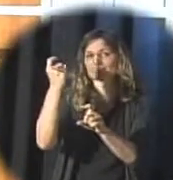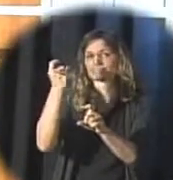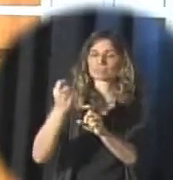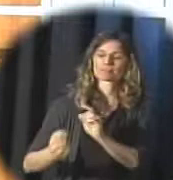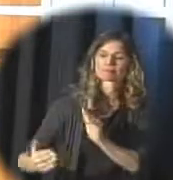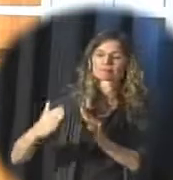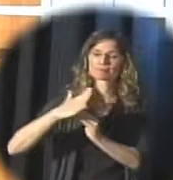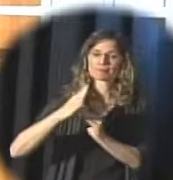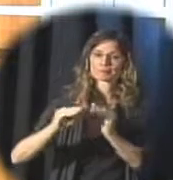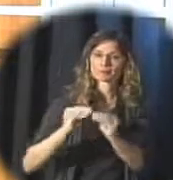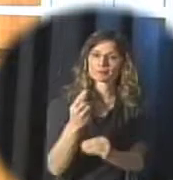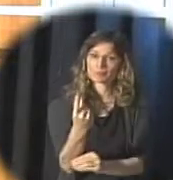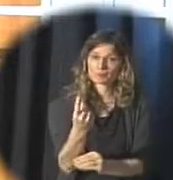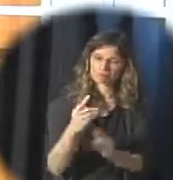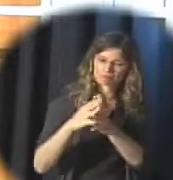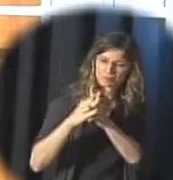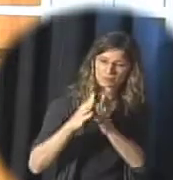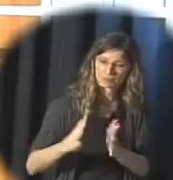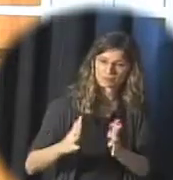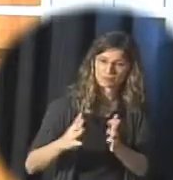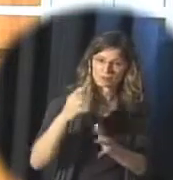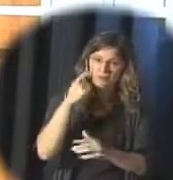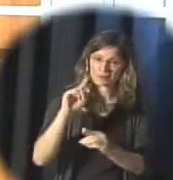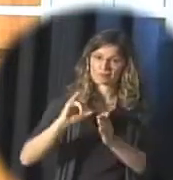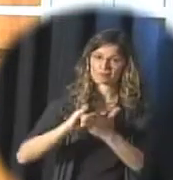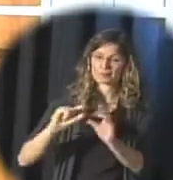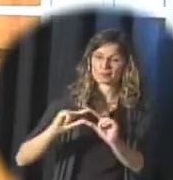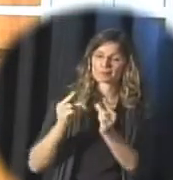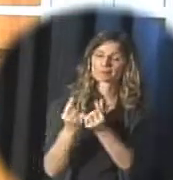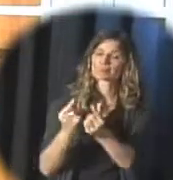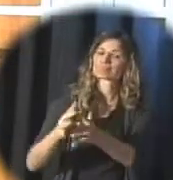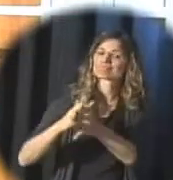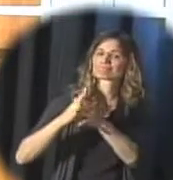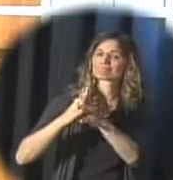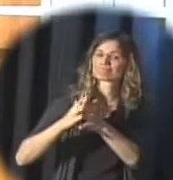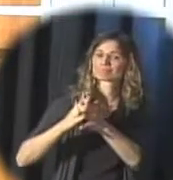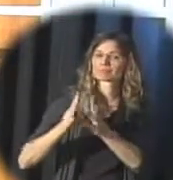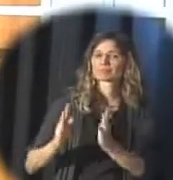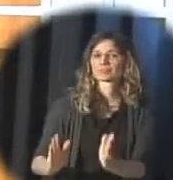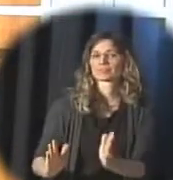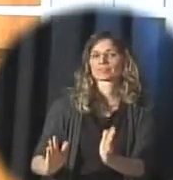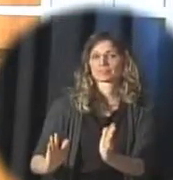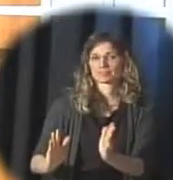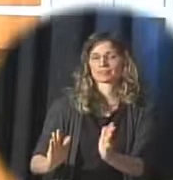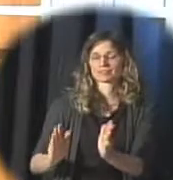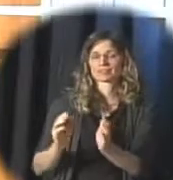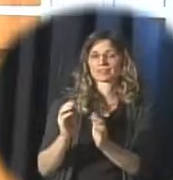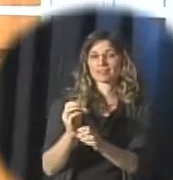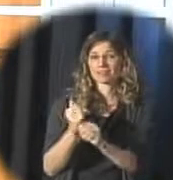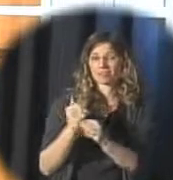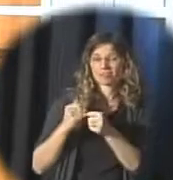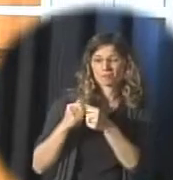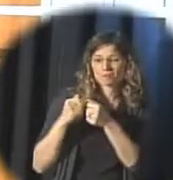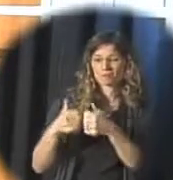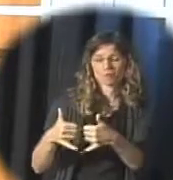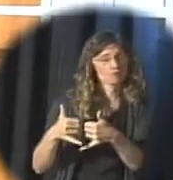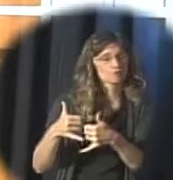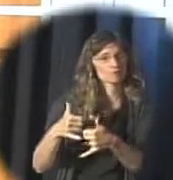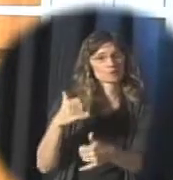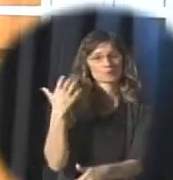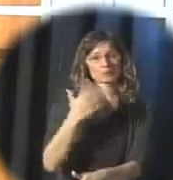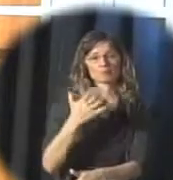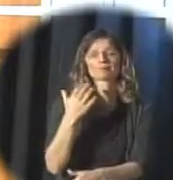his weight class for the championship Also earning the outstanding wrestler of the tournament Awarded by the referees